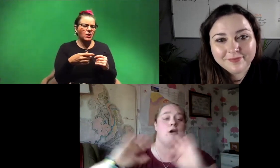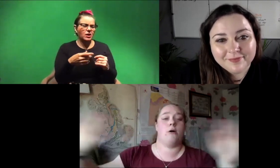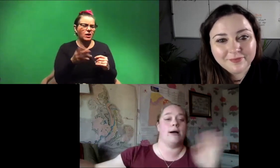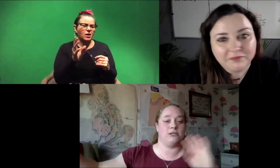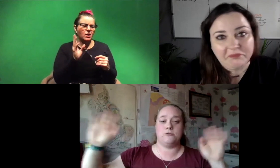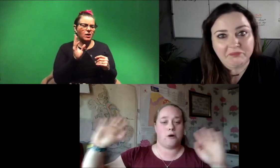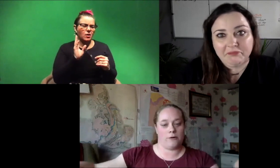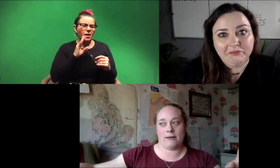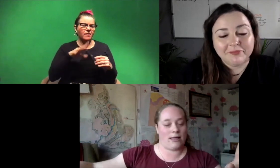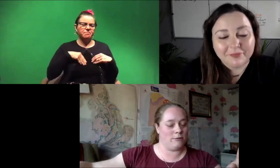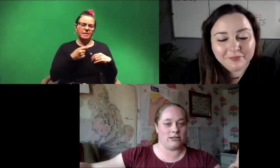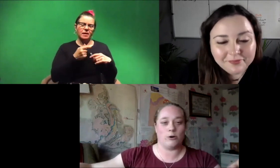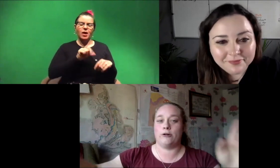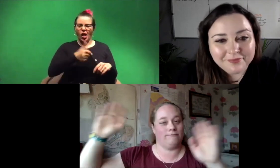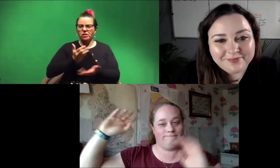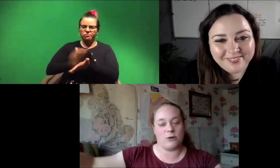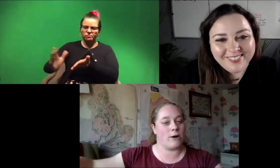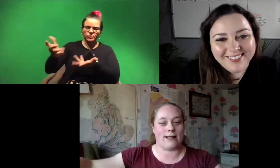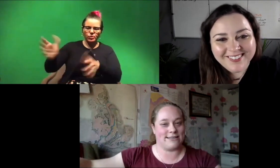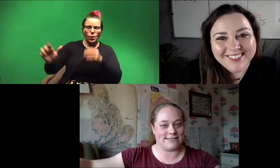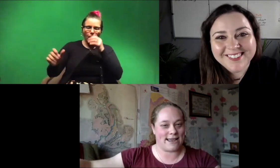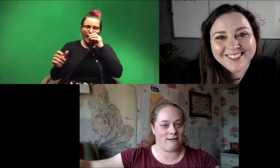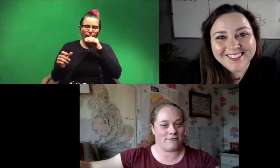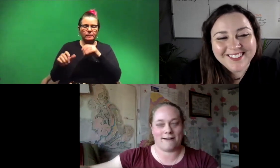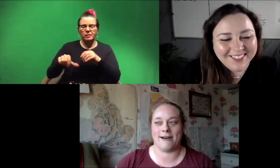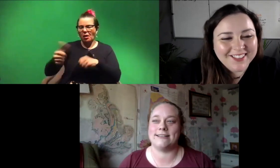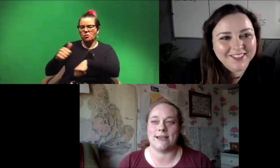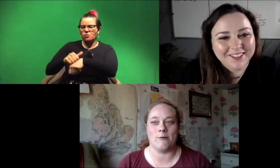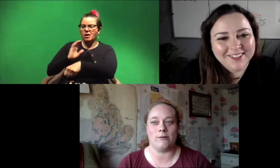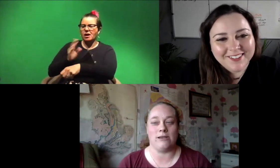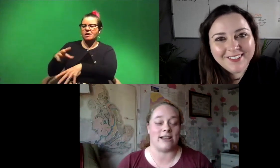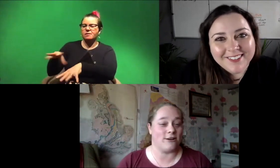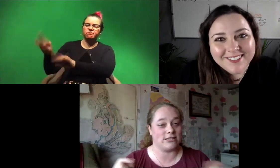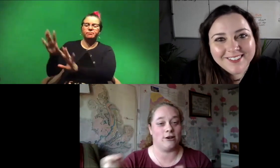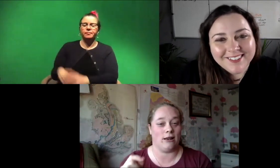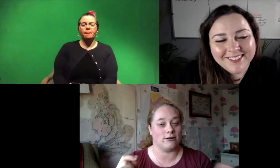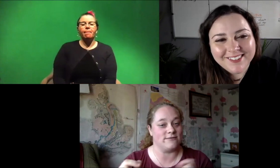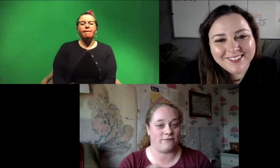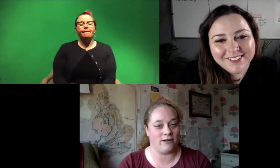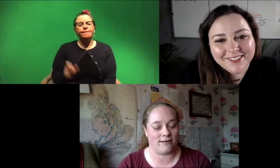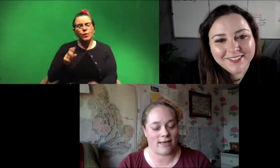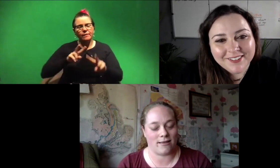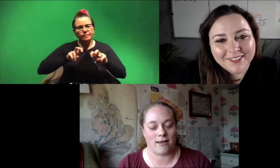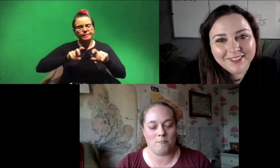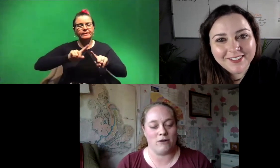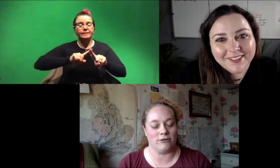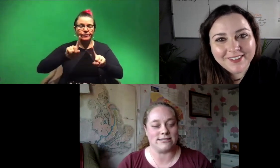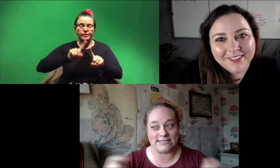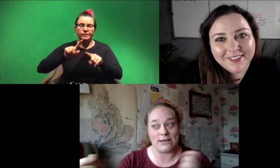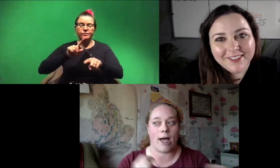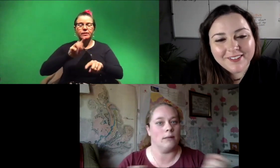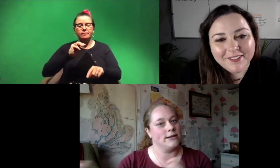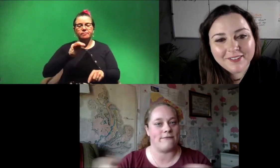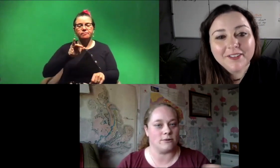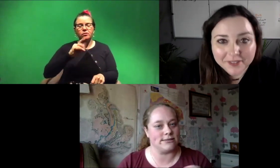like, no, I do not want that element at all. Someone else can take care of that, right? So you've actually got to look at lots of different minerals to